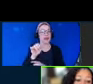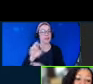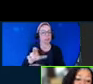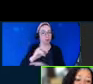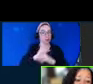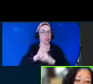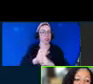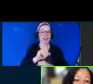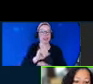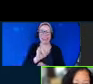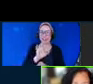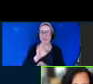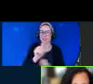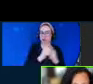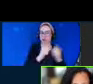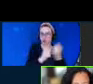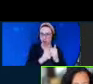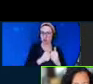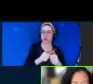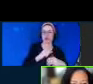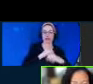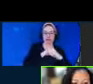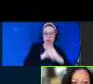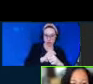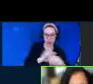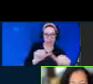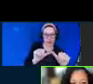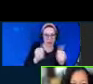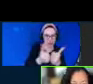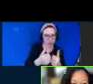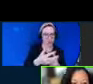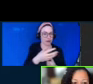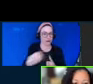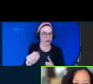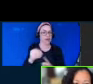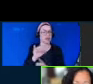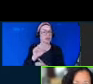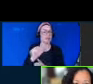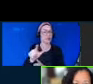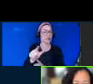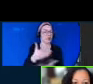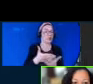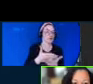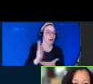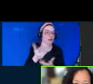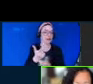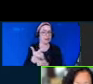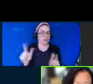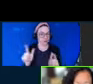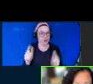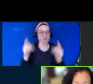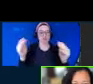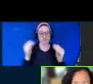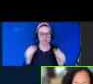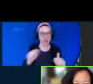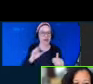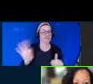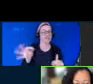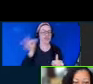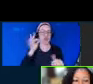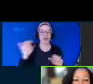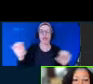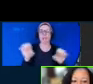as well as the Civil Rights and Civil Liberties. And then, of course, we will also hear from our colleagues within the Federal Emergency